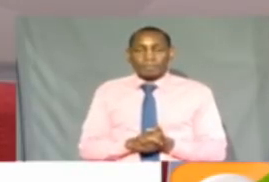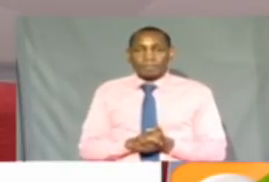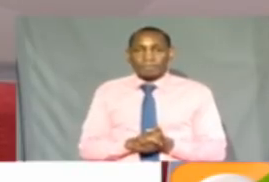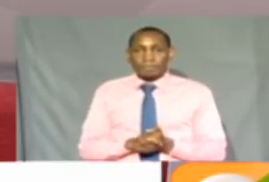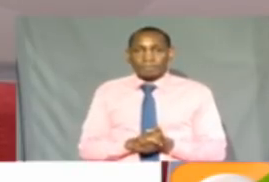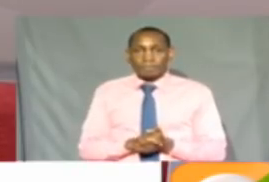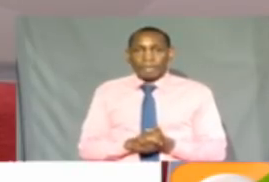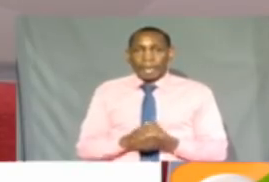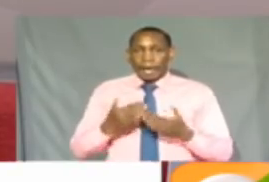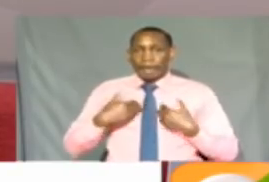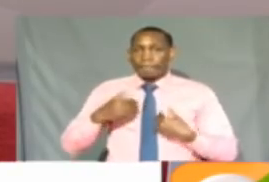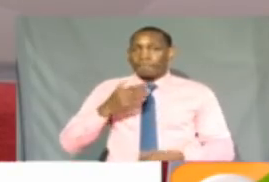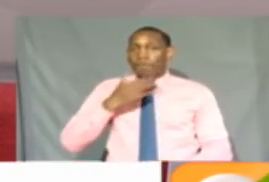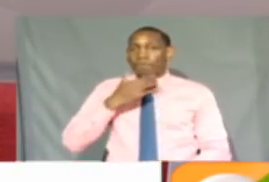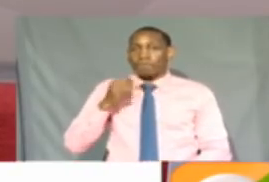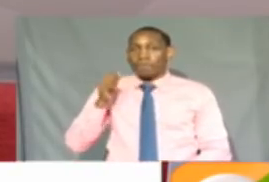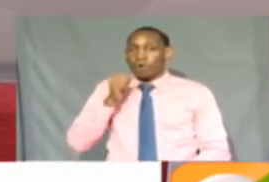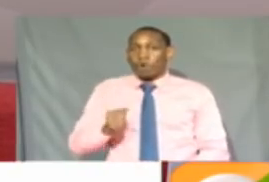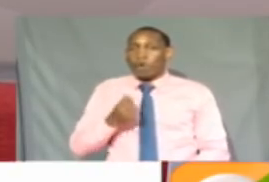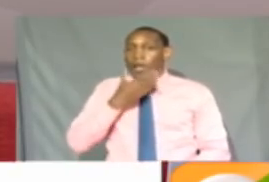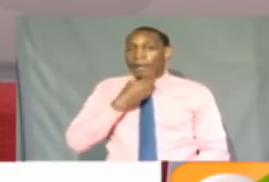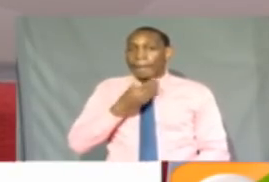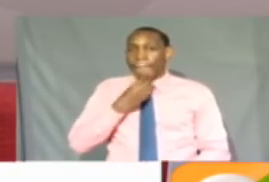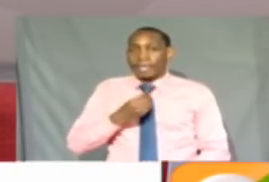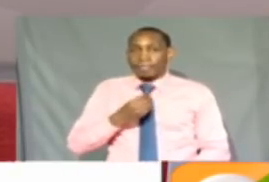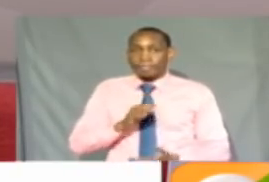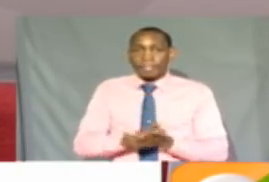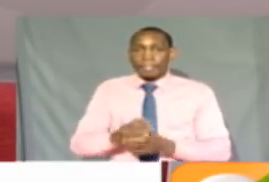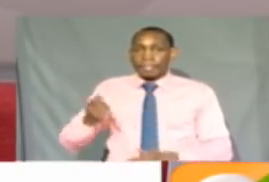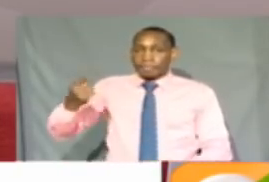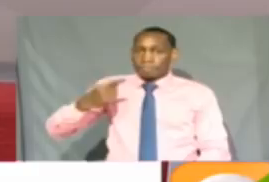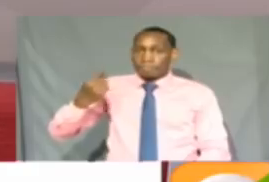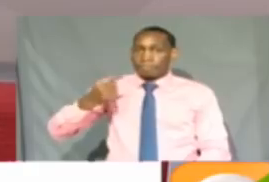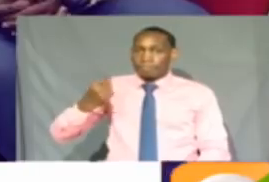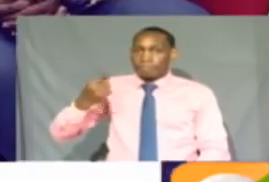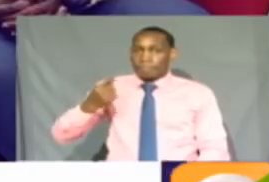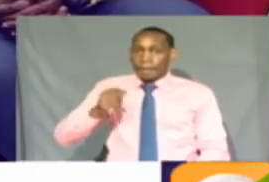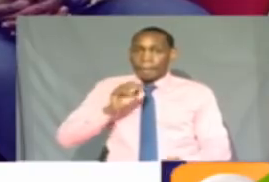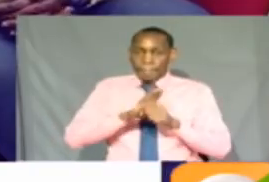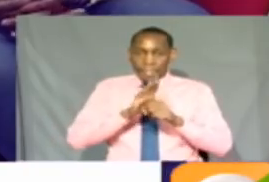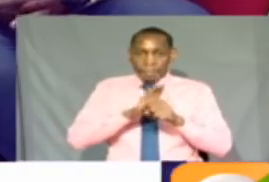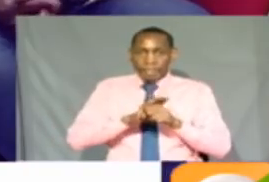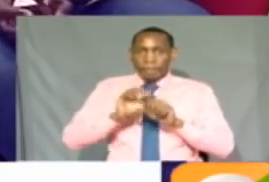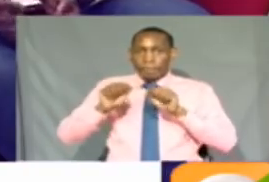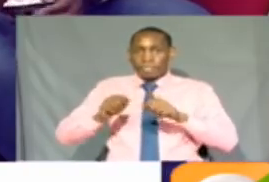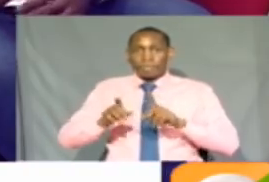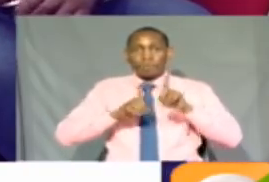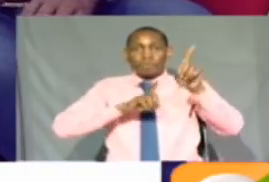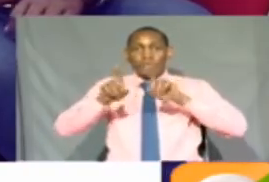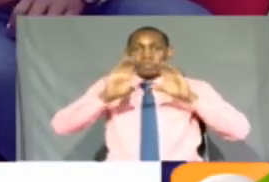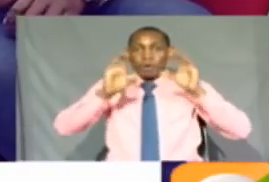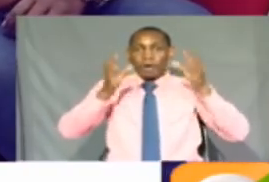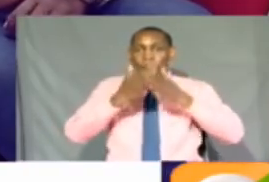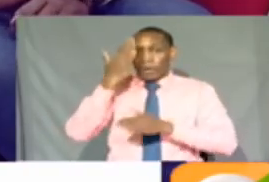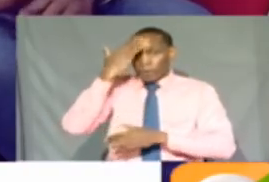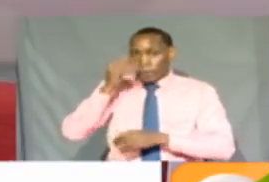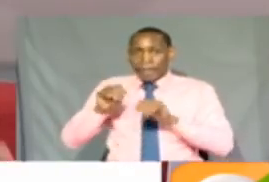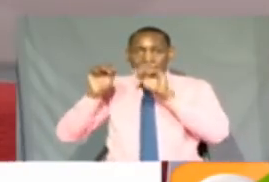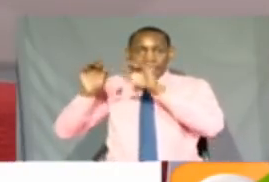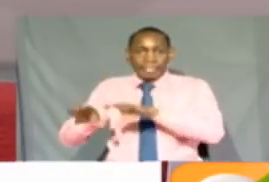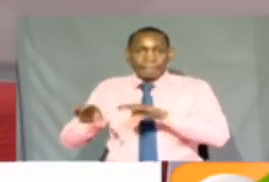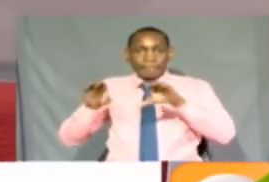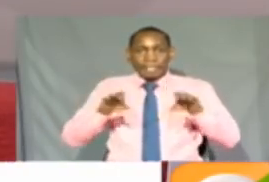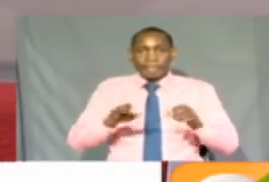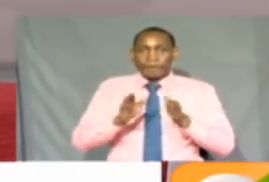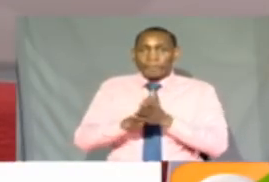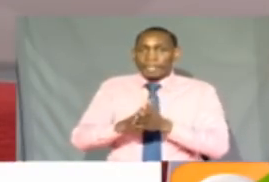because there's an older man who's making 10 times what I would imagine, and he can take me around the world. Why am I having to struggle with someone who's